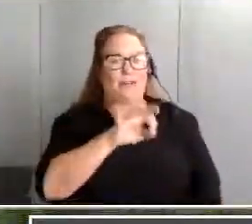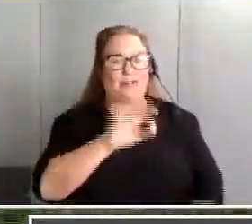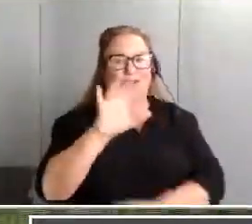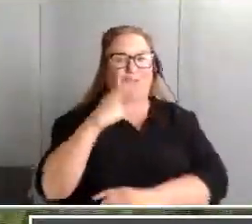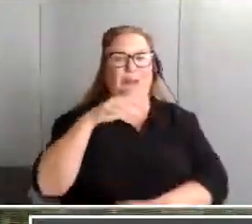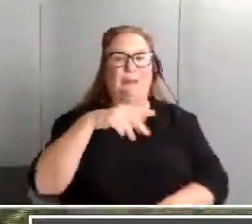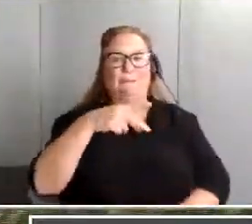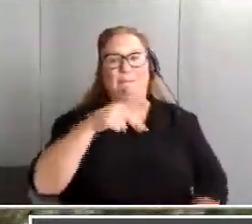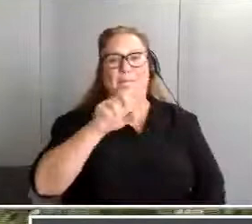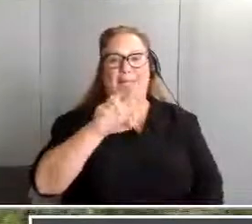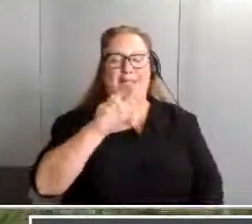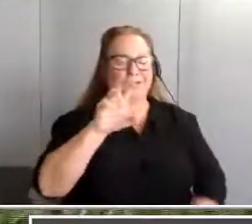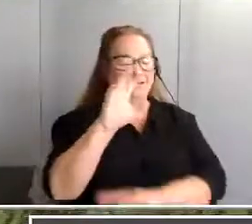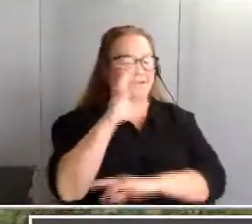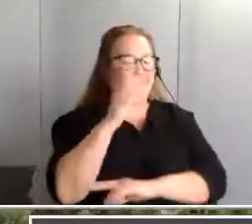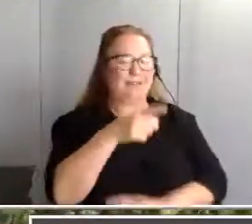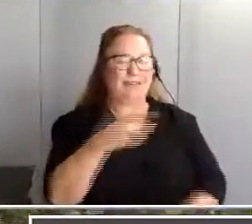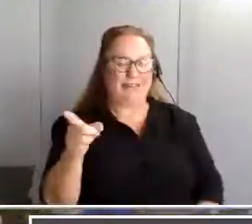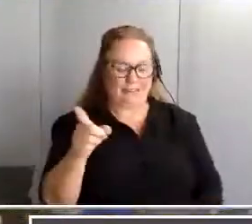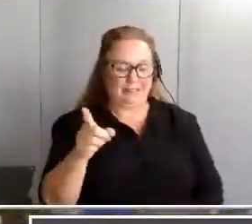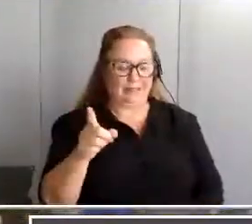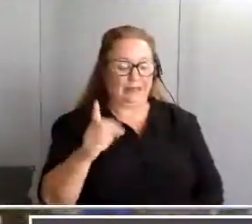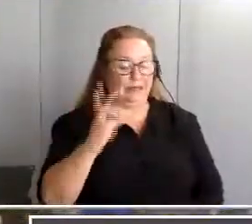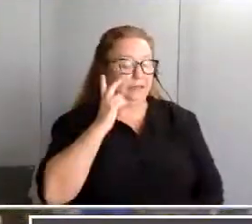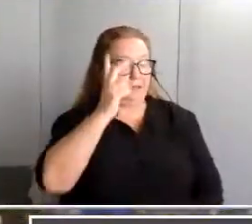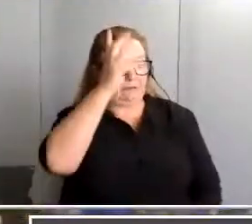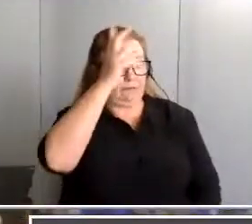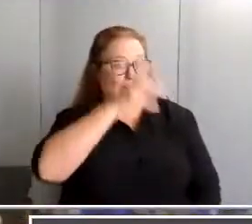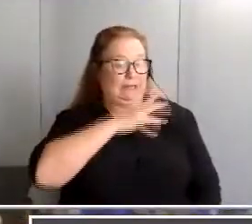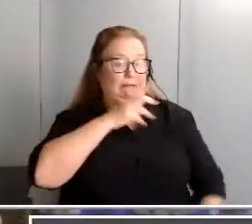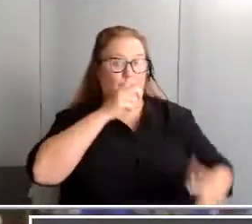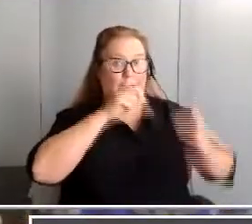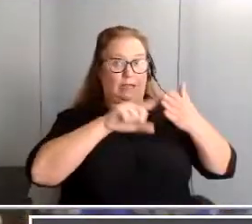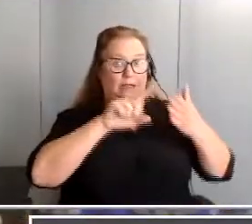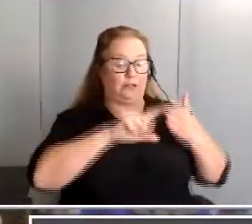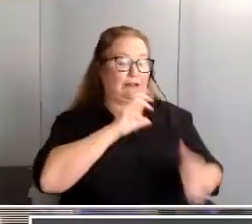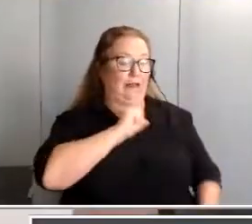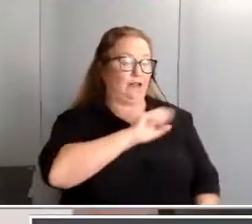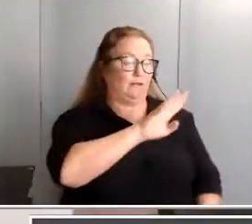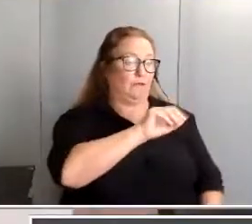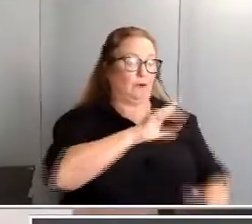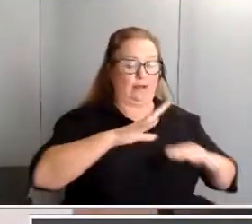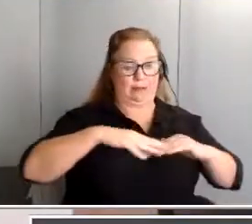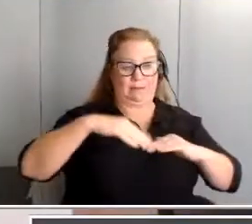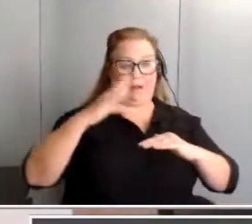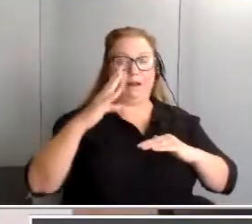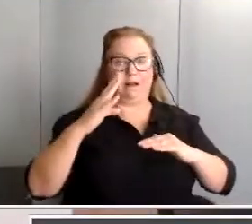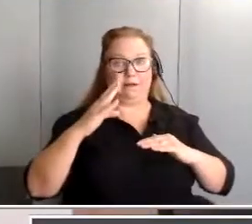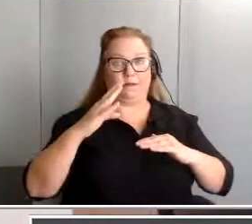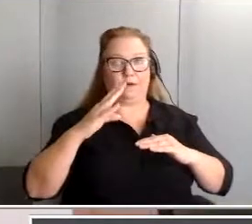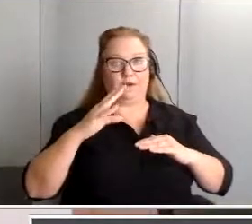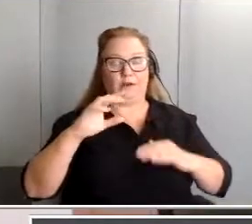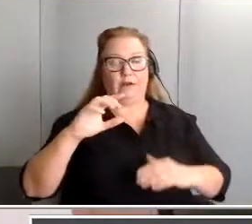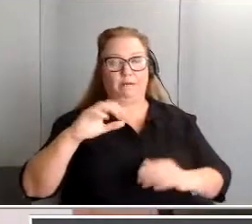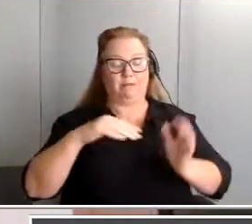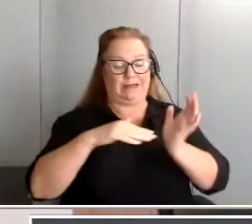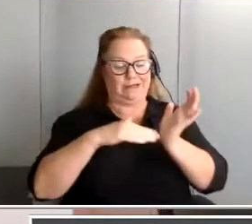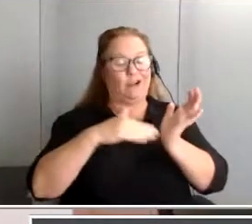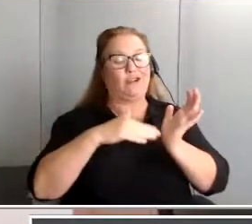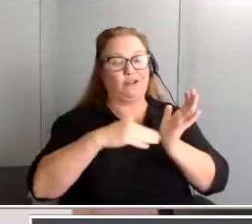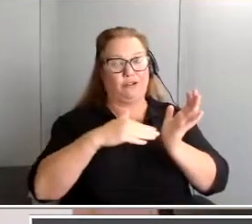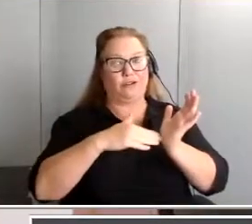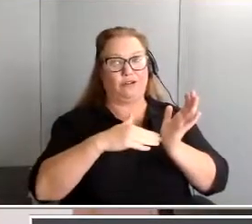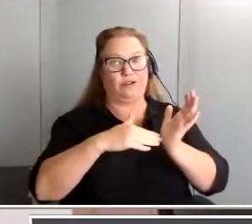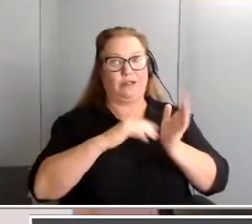The other thing I would say to men, if you are not getting checked from age 40 on, my GP physician, he had established